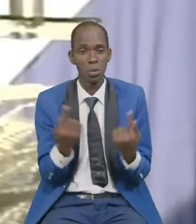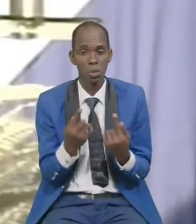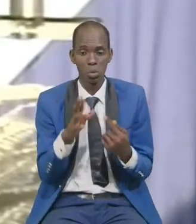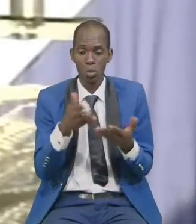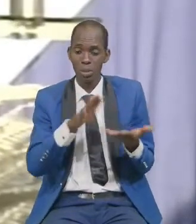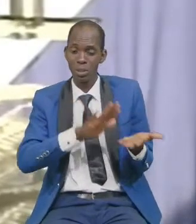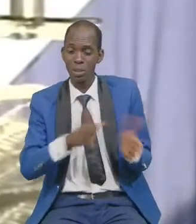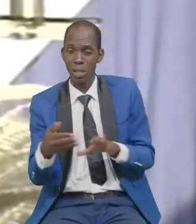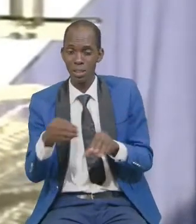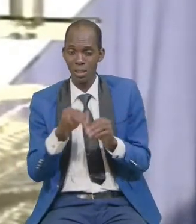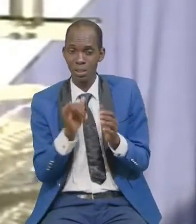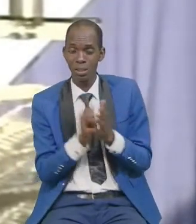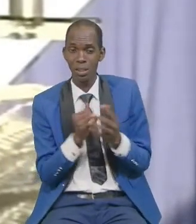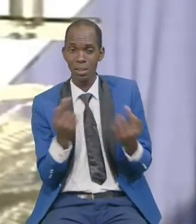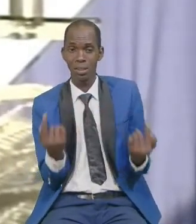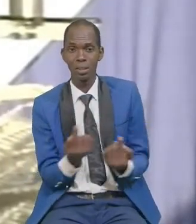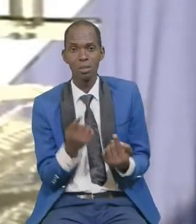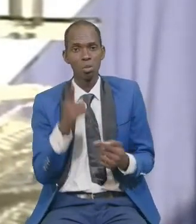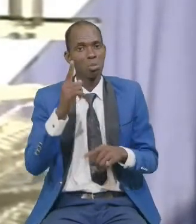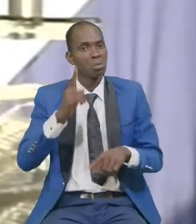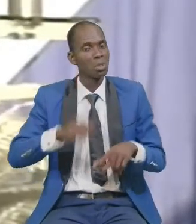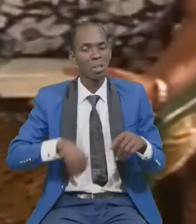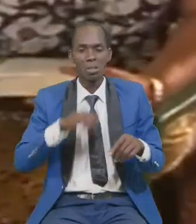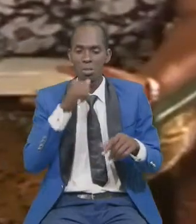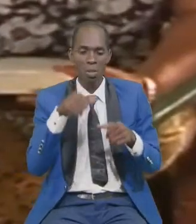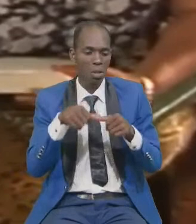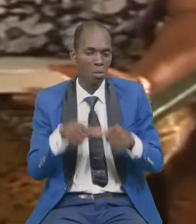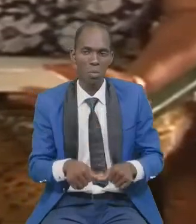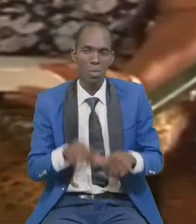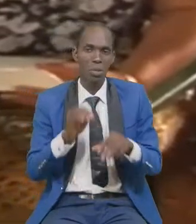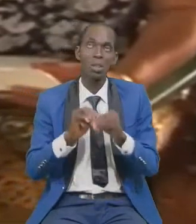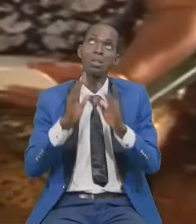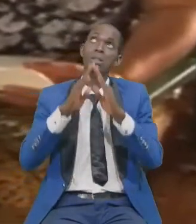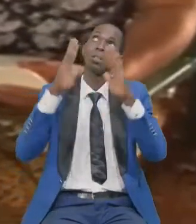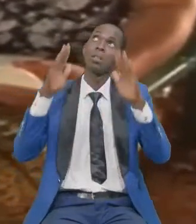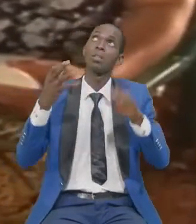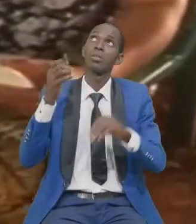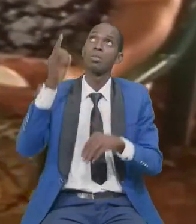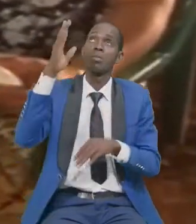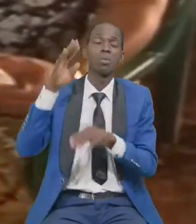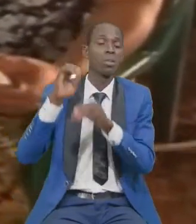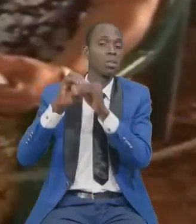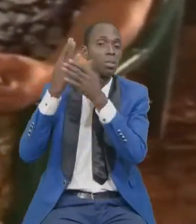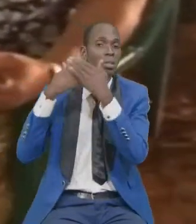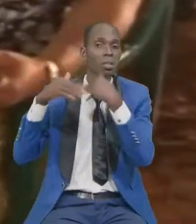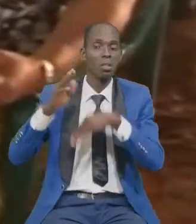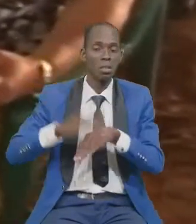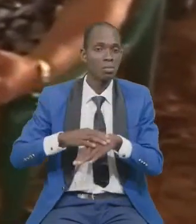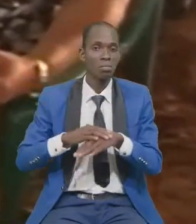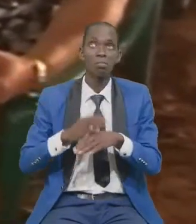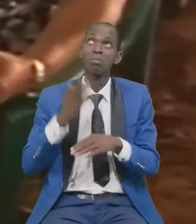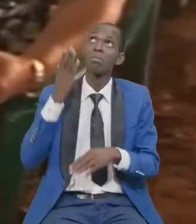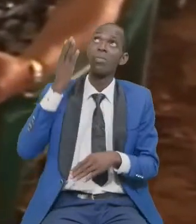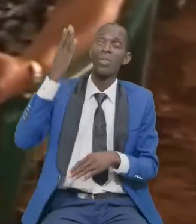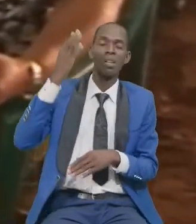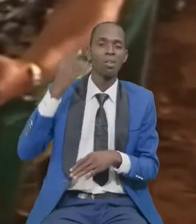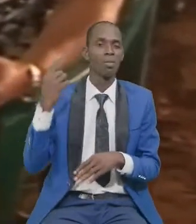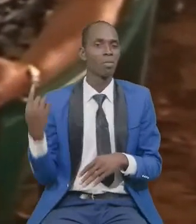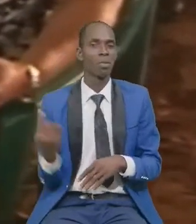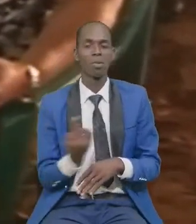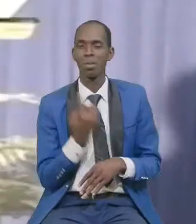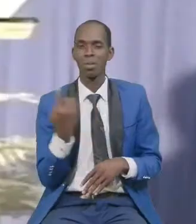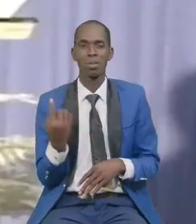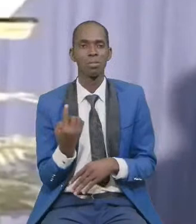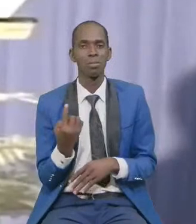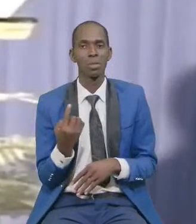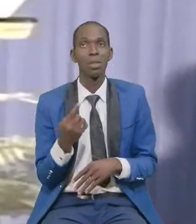you cannot abide in the house of God, in heaven, in paradise, forever. He